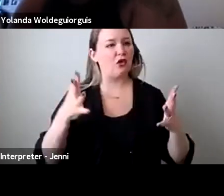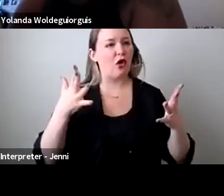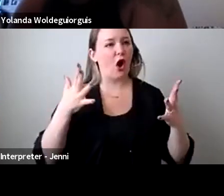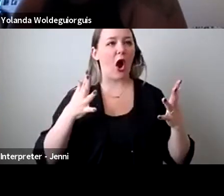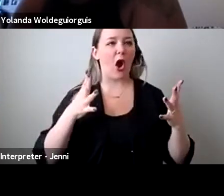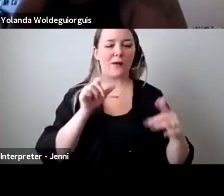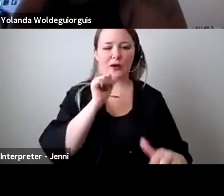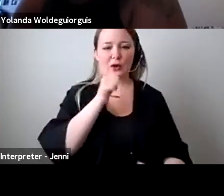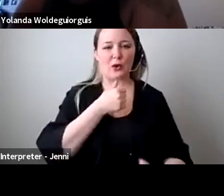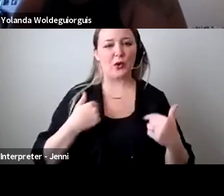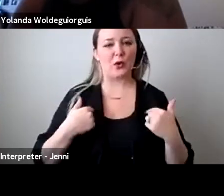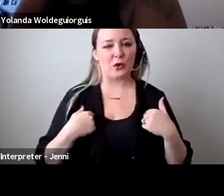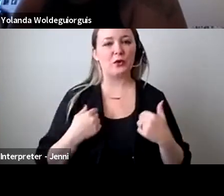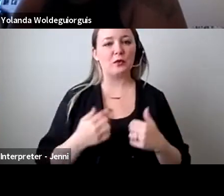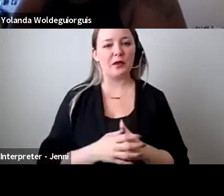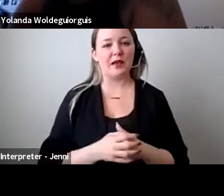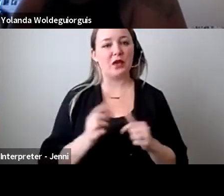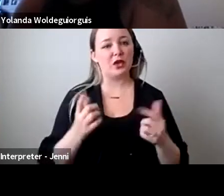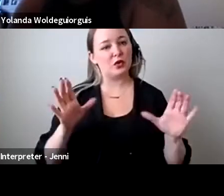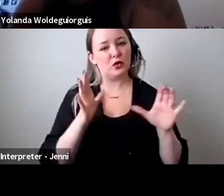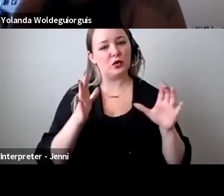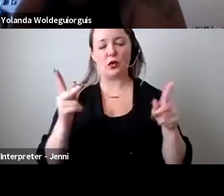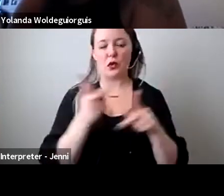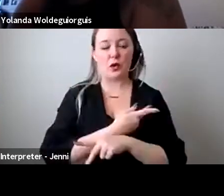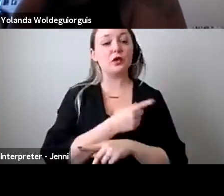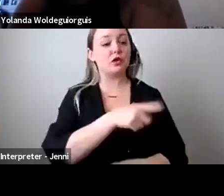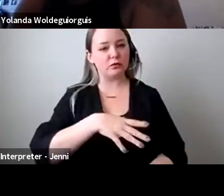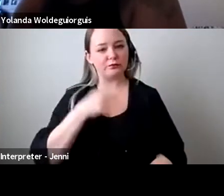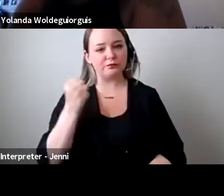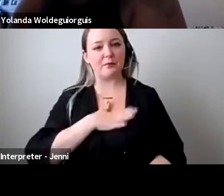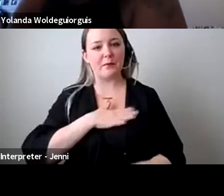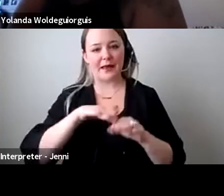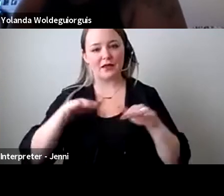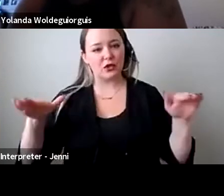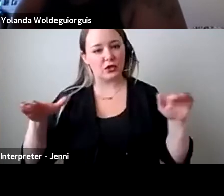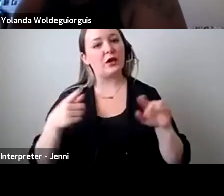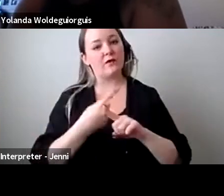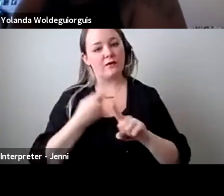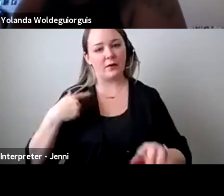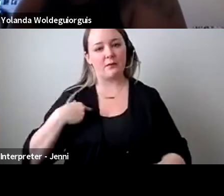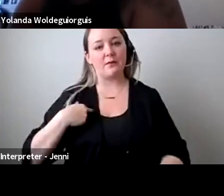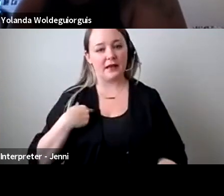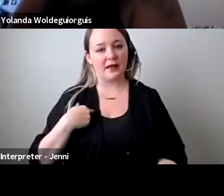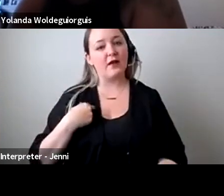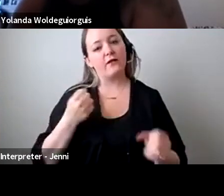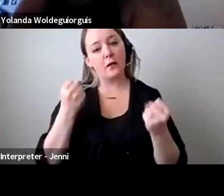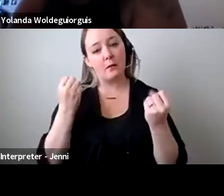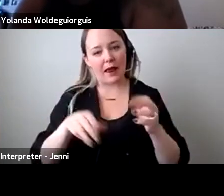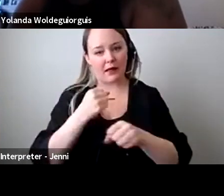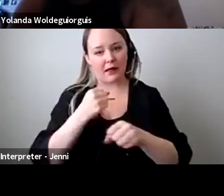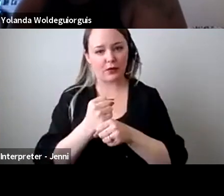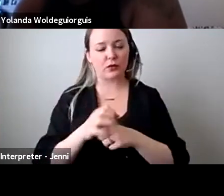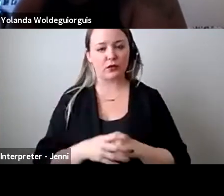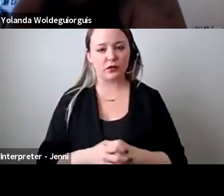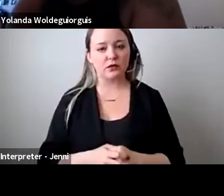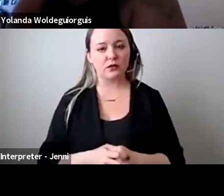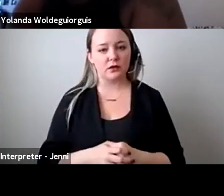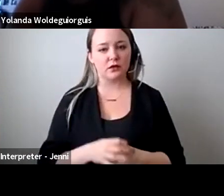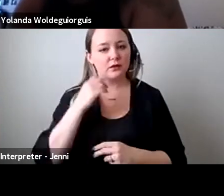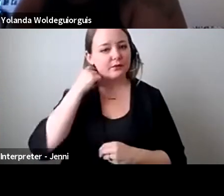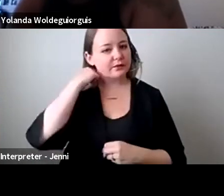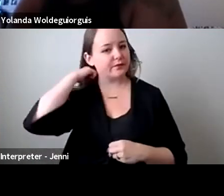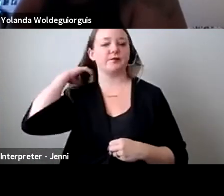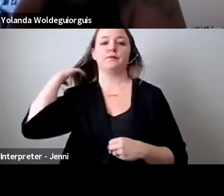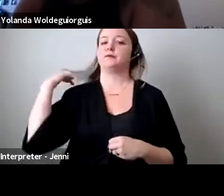You did the worst that you could do to me. You took my children away from me at such tender years. And that is,